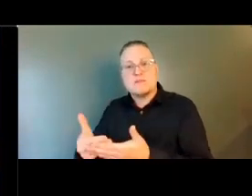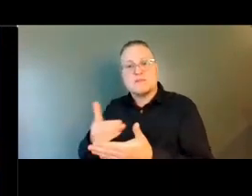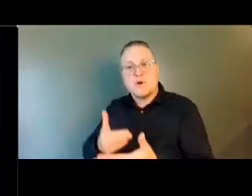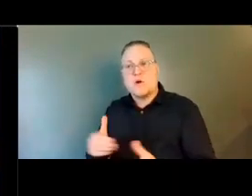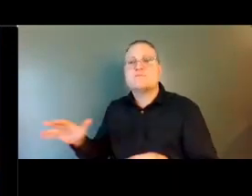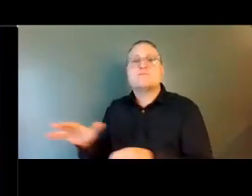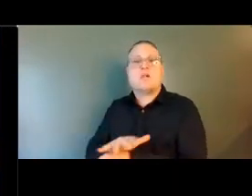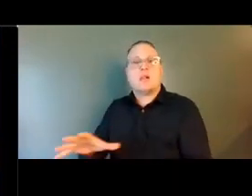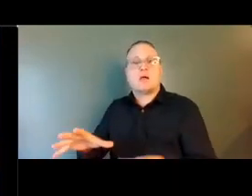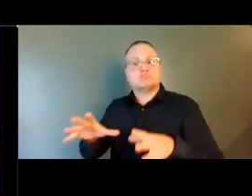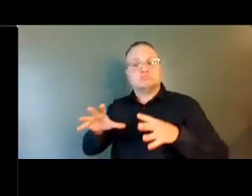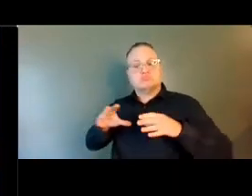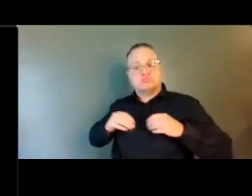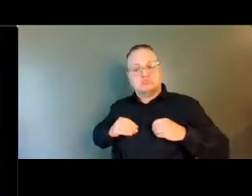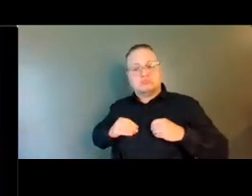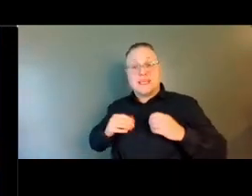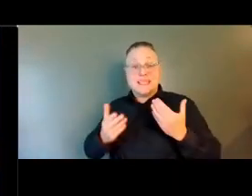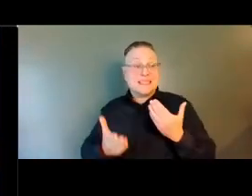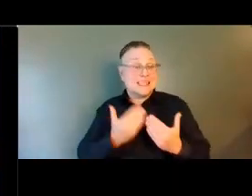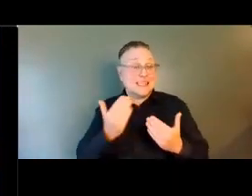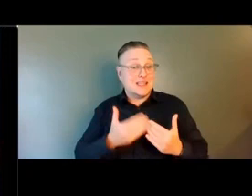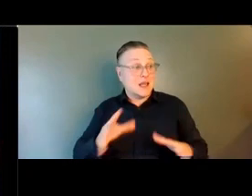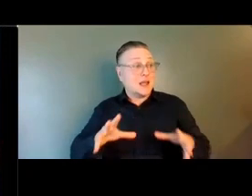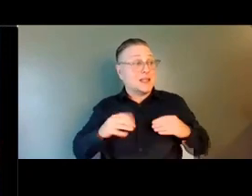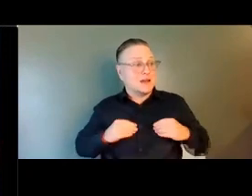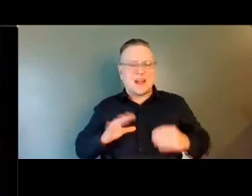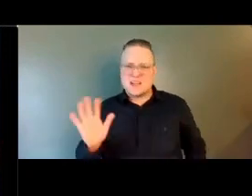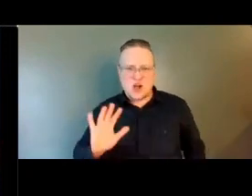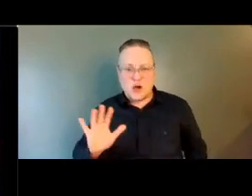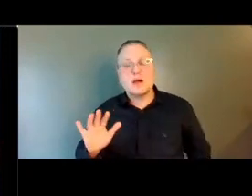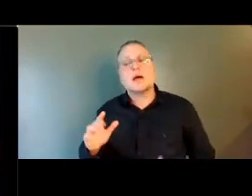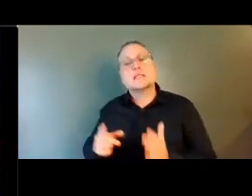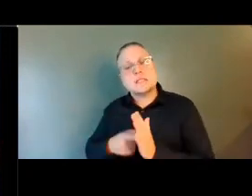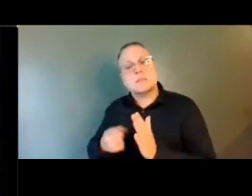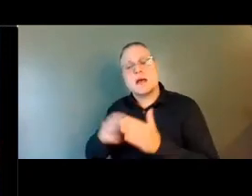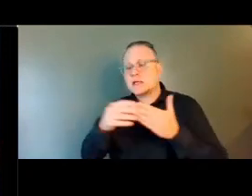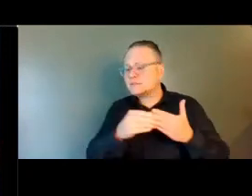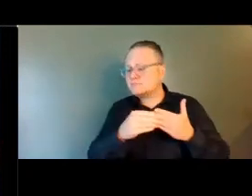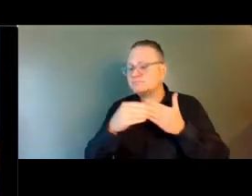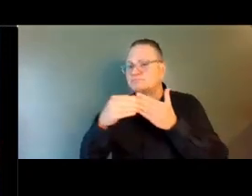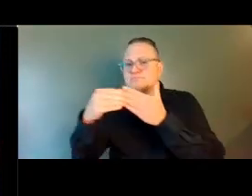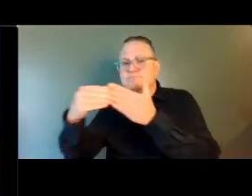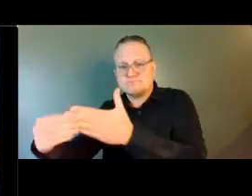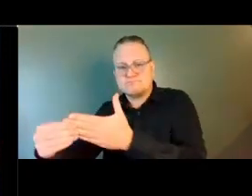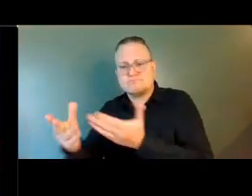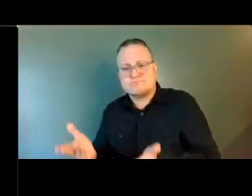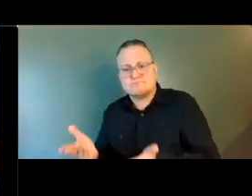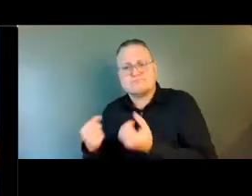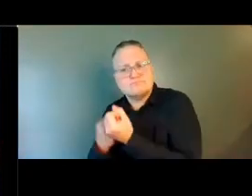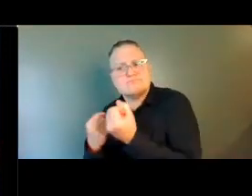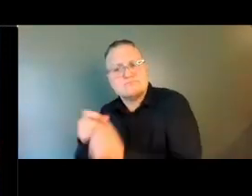guided to that next phase. And that's what that support group did for me. It took about 6 months,